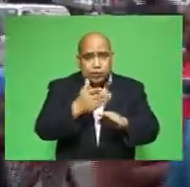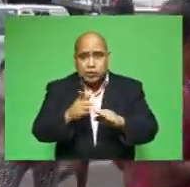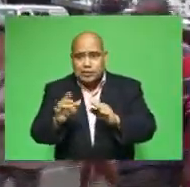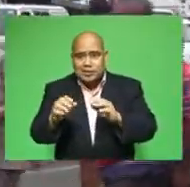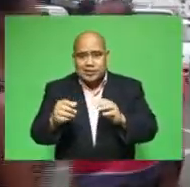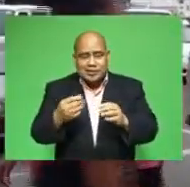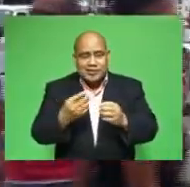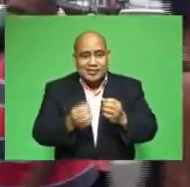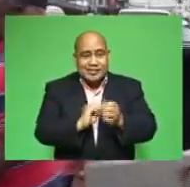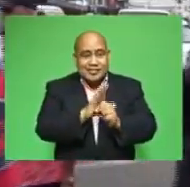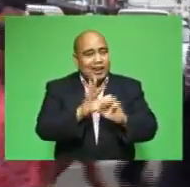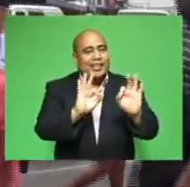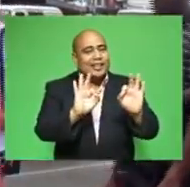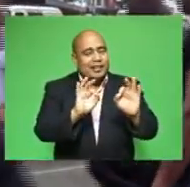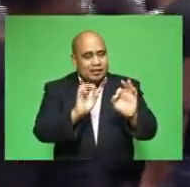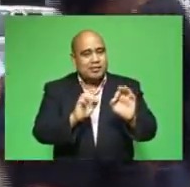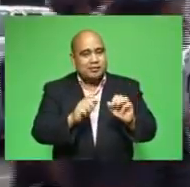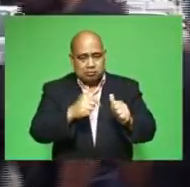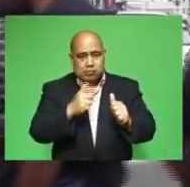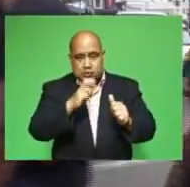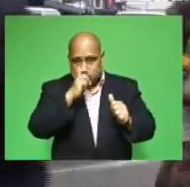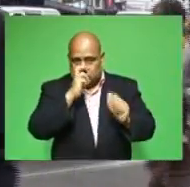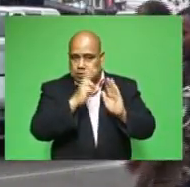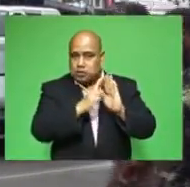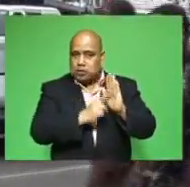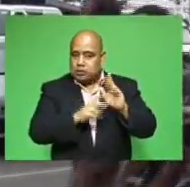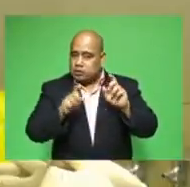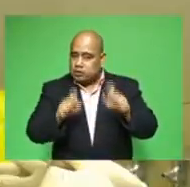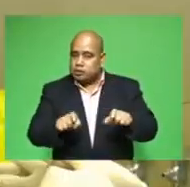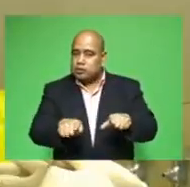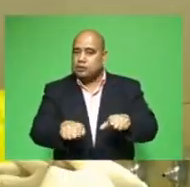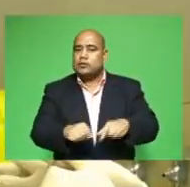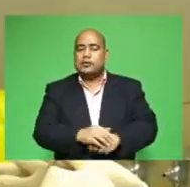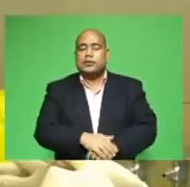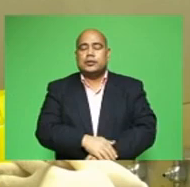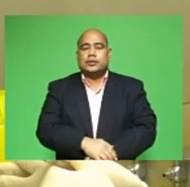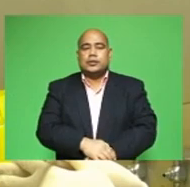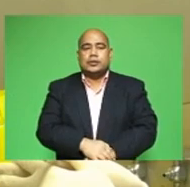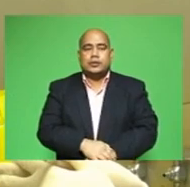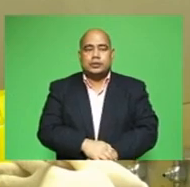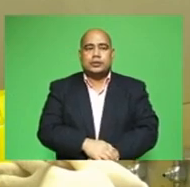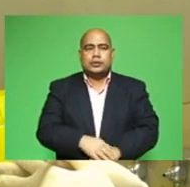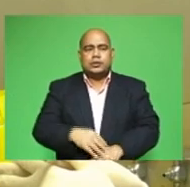in place. The health protection measures that we have in place, they continue to